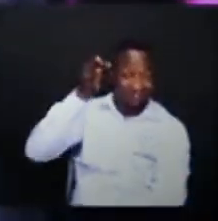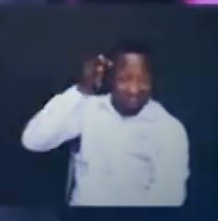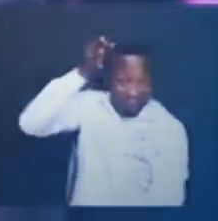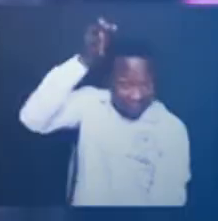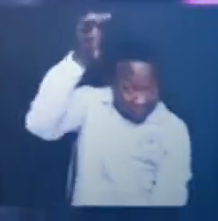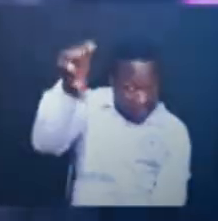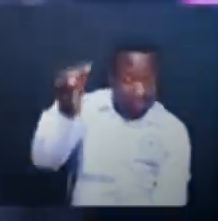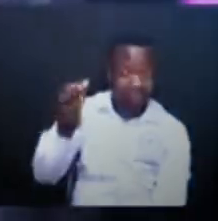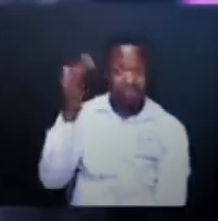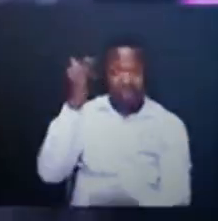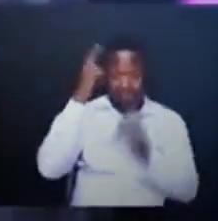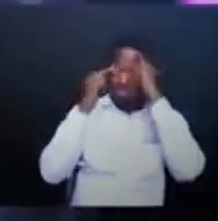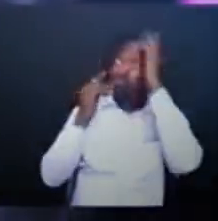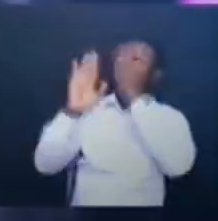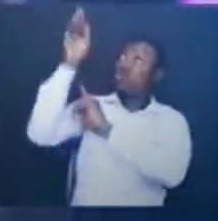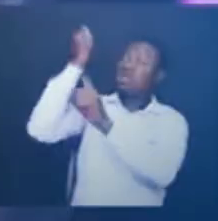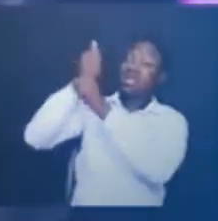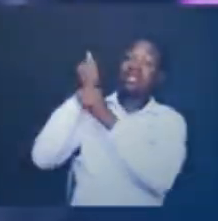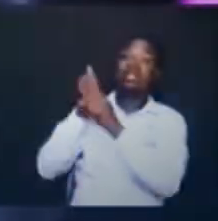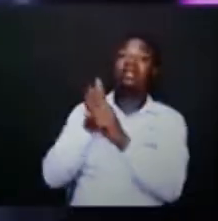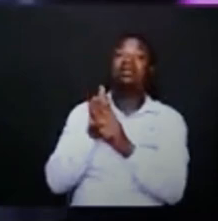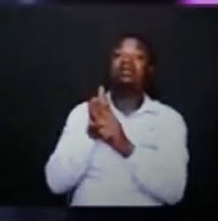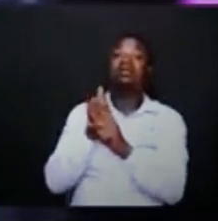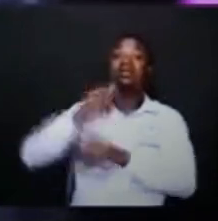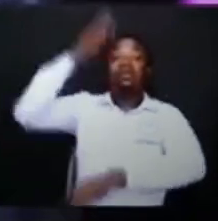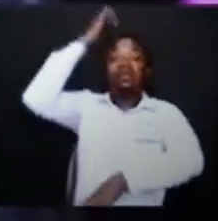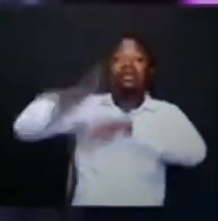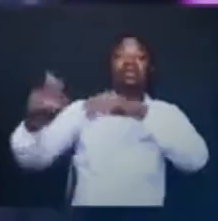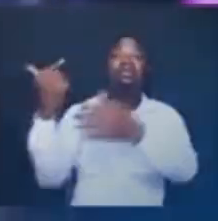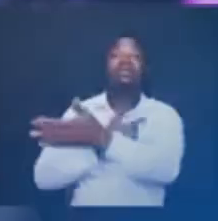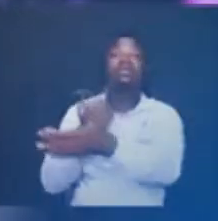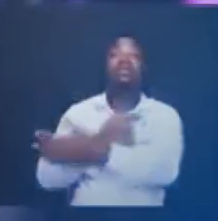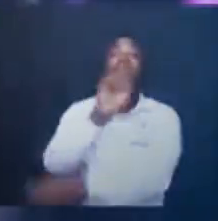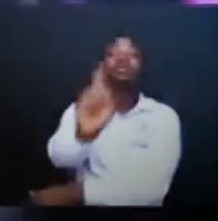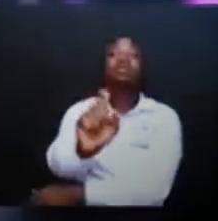Because God also has plans for Ghana.